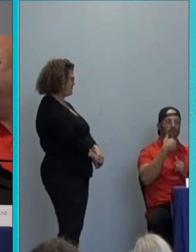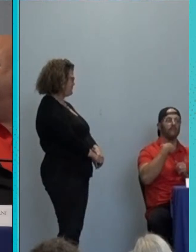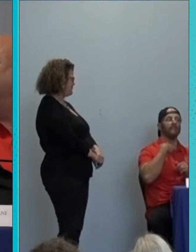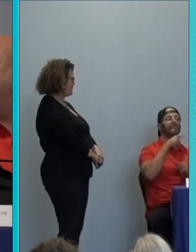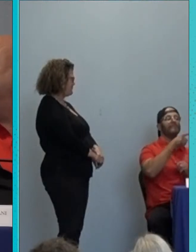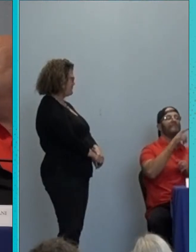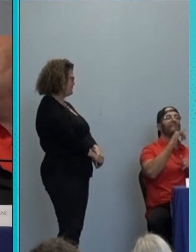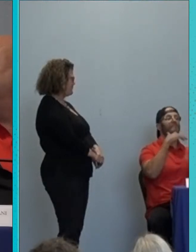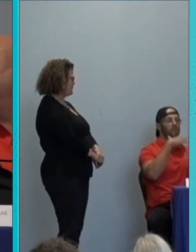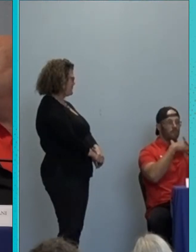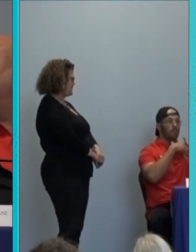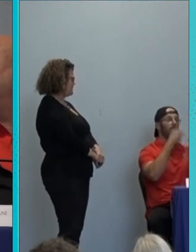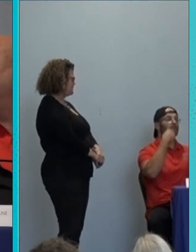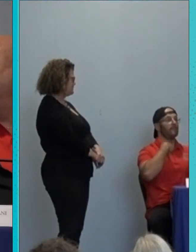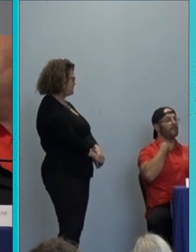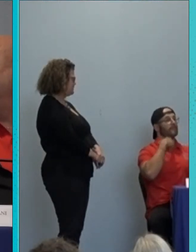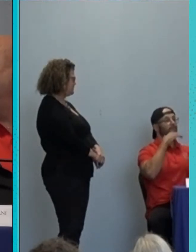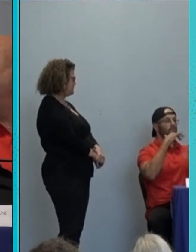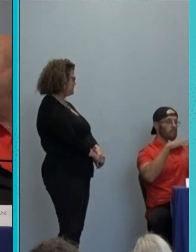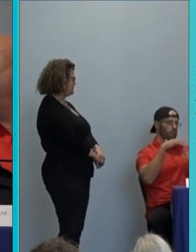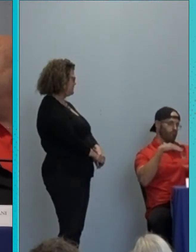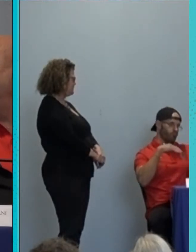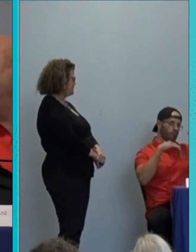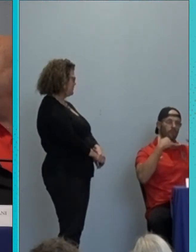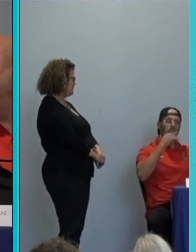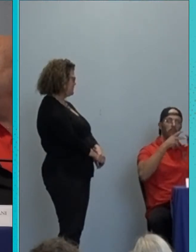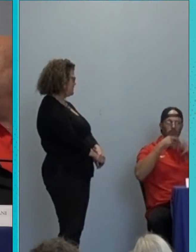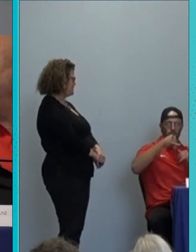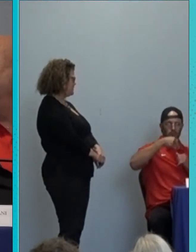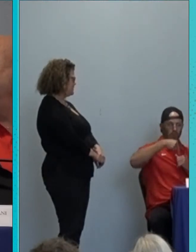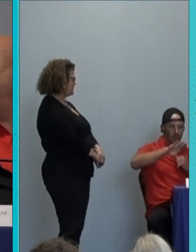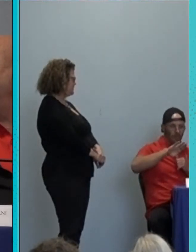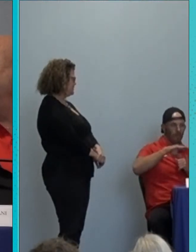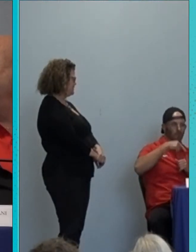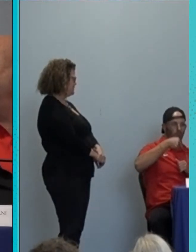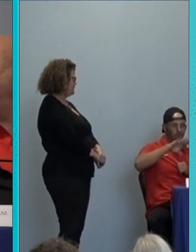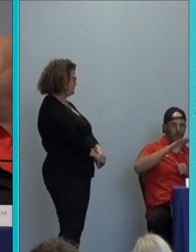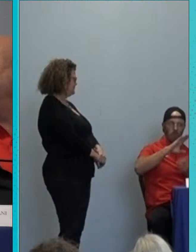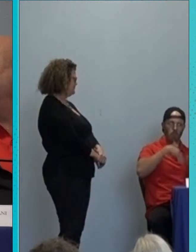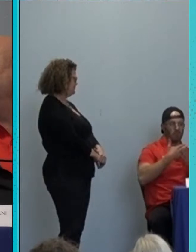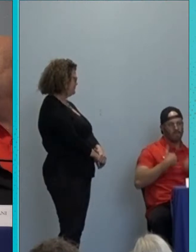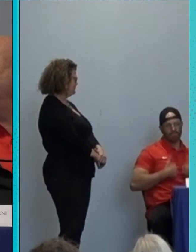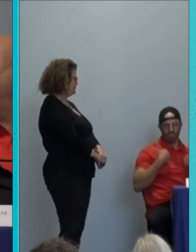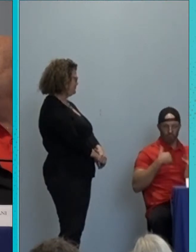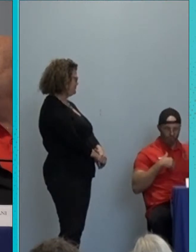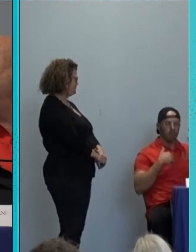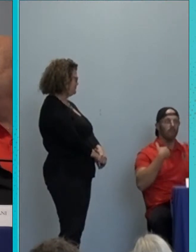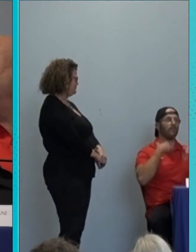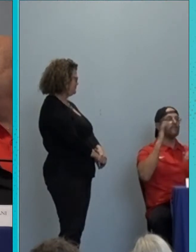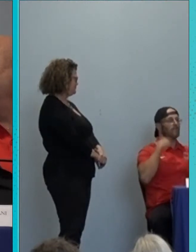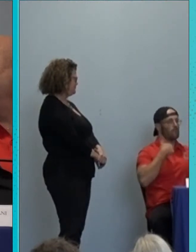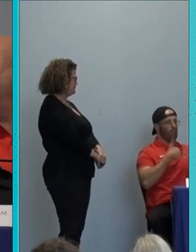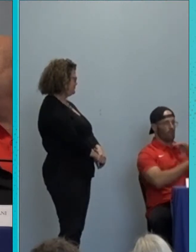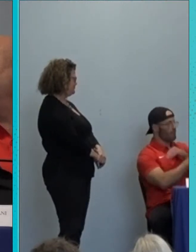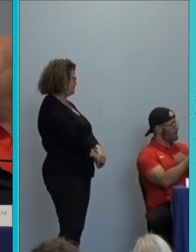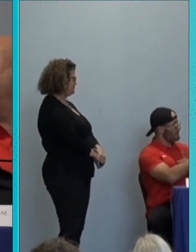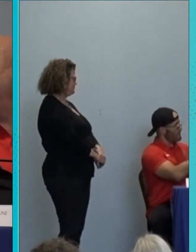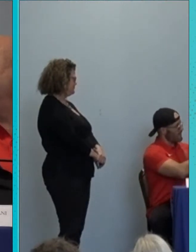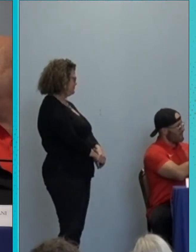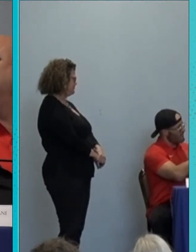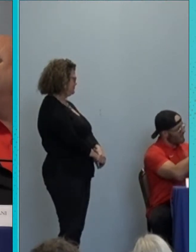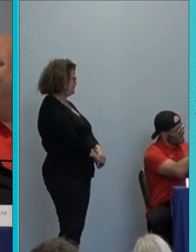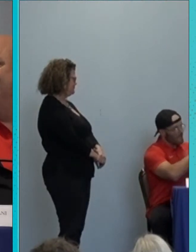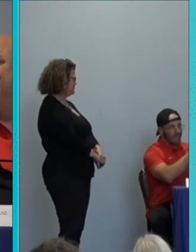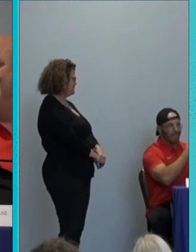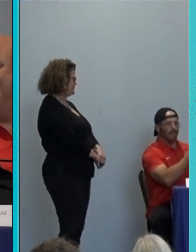since I graduated in 2010, and I grew up playing, I was a quarterback all my life,